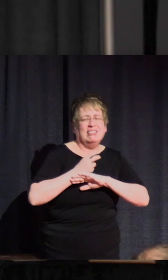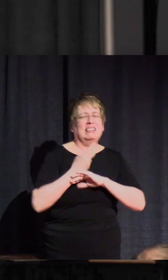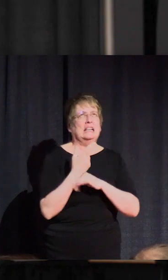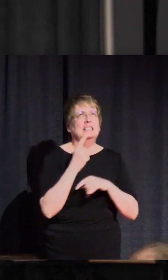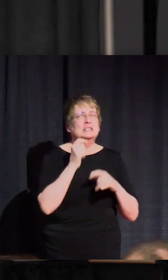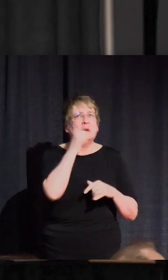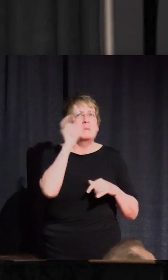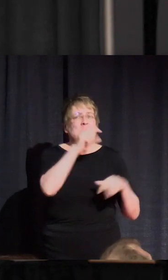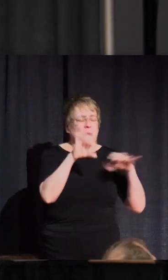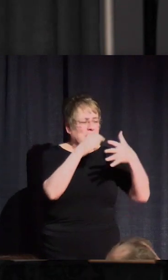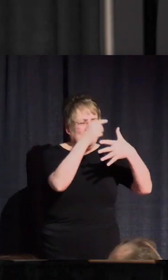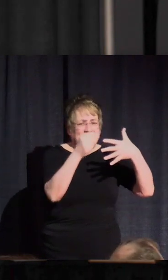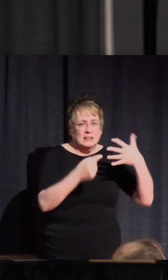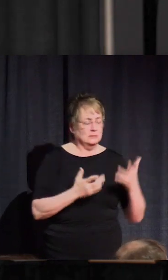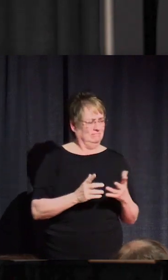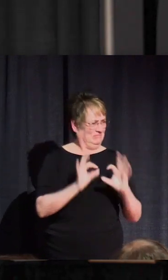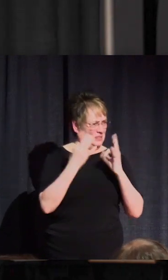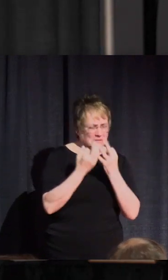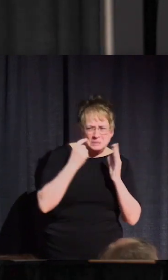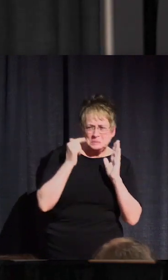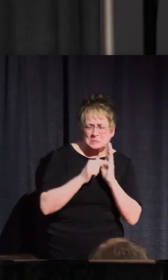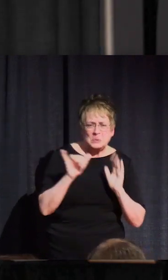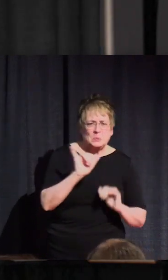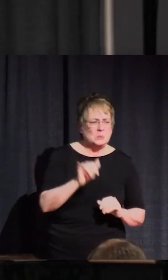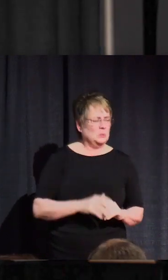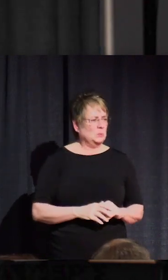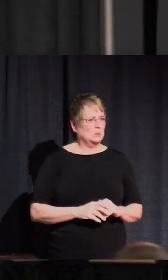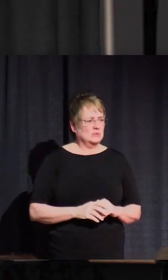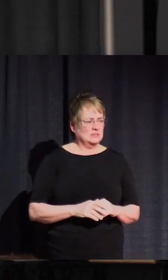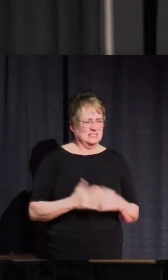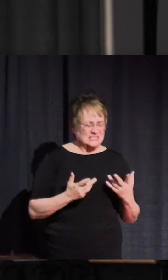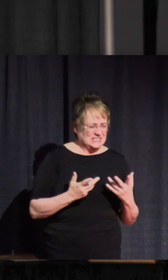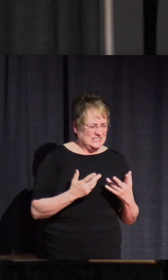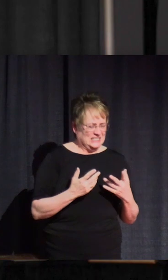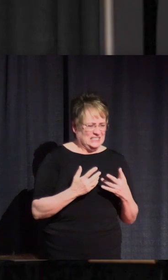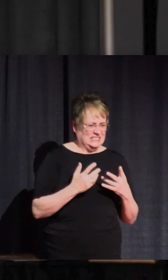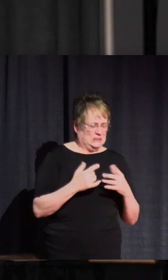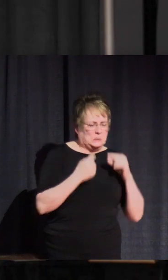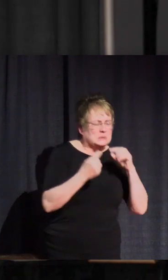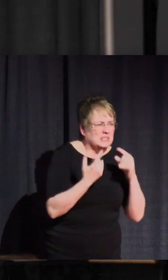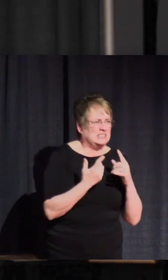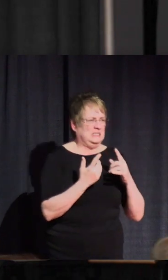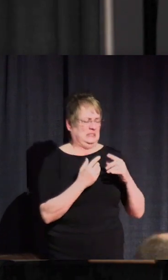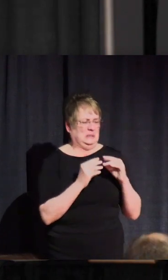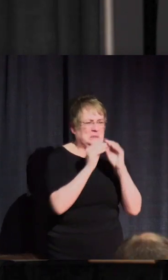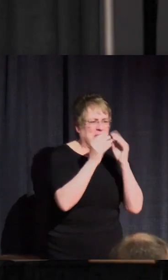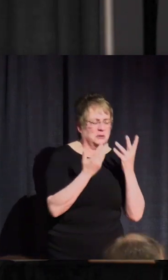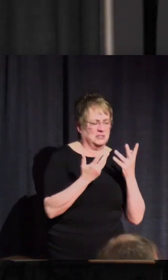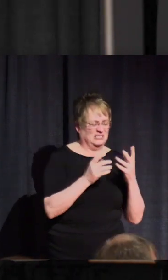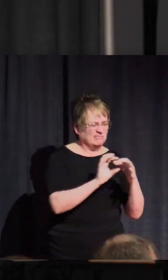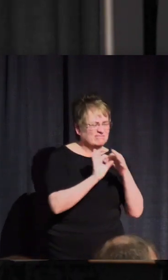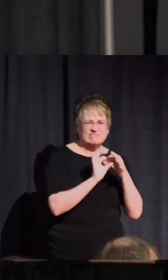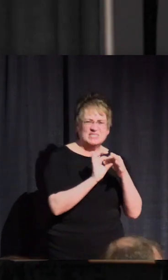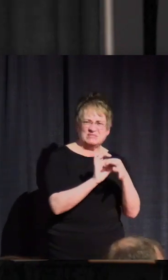to-dos. We can see it in our families, a little bit of unresolved friction, or maybe just lack of